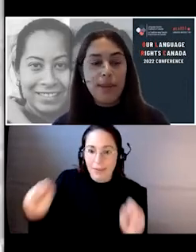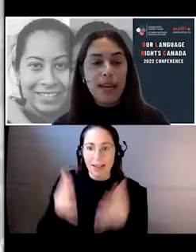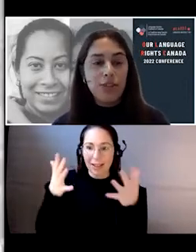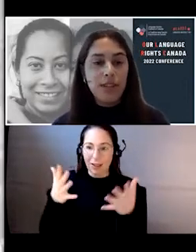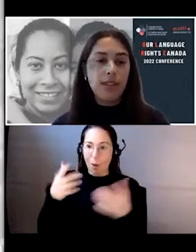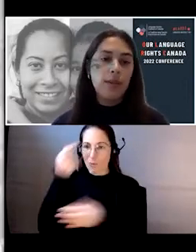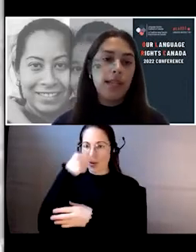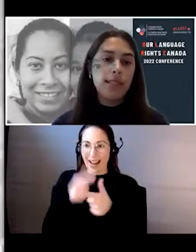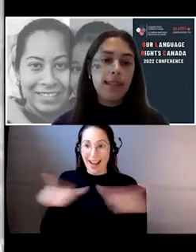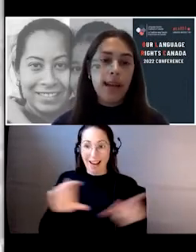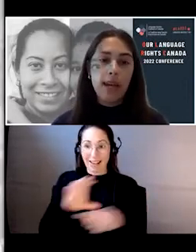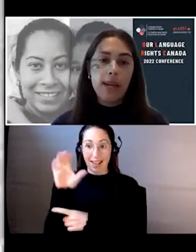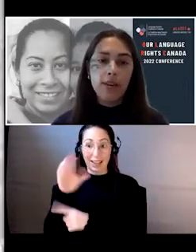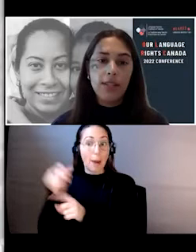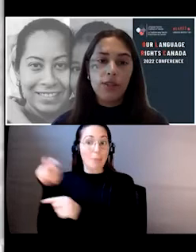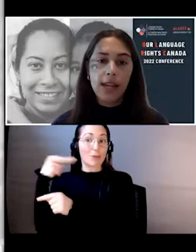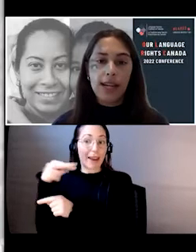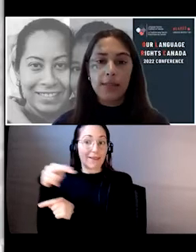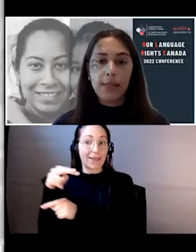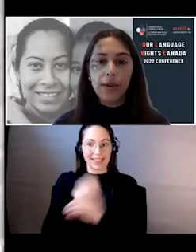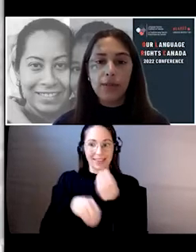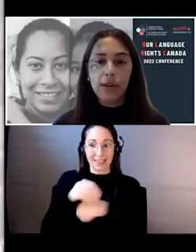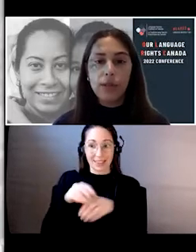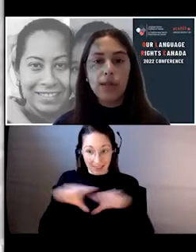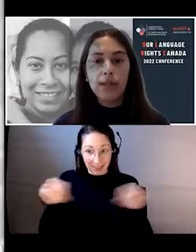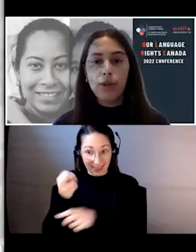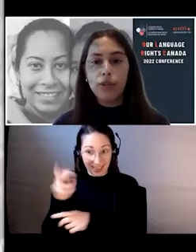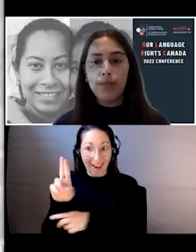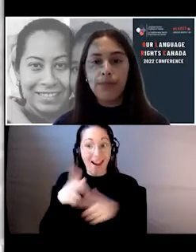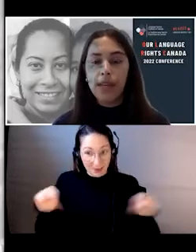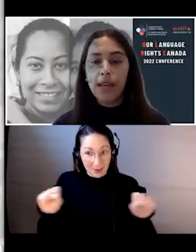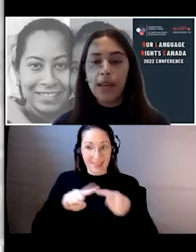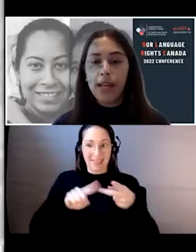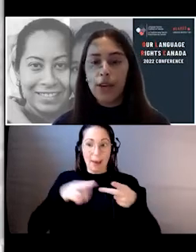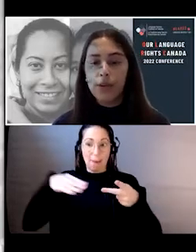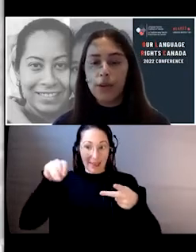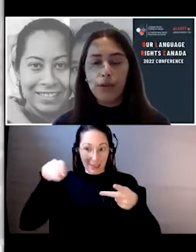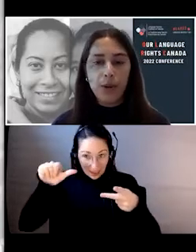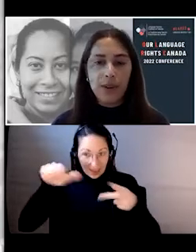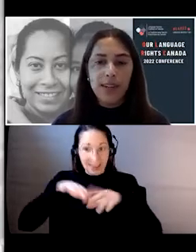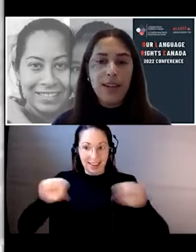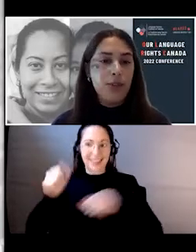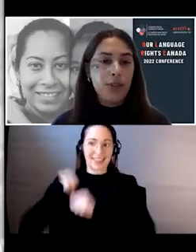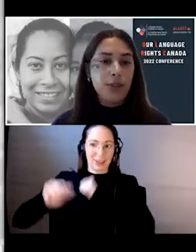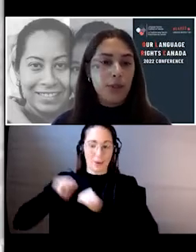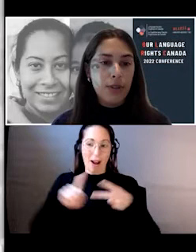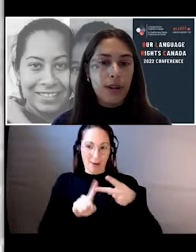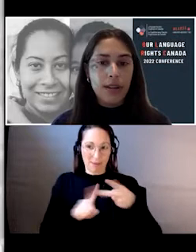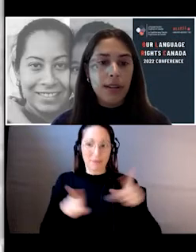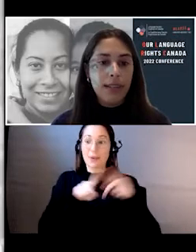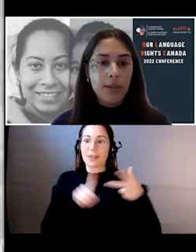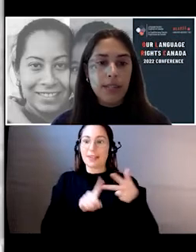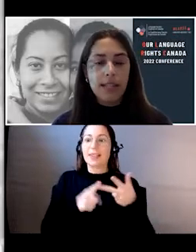a PhD in linguistics and MA in art history and has a background in arts administration and curatorial work. Dr. Gold